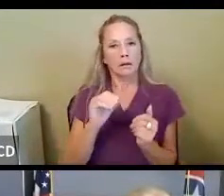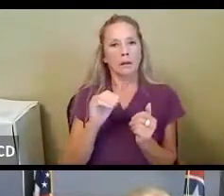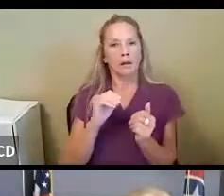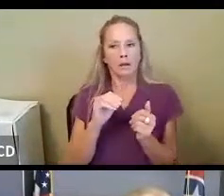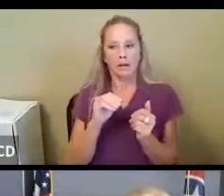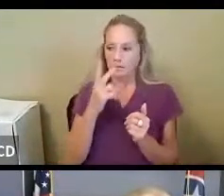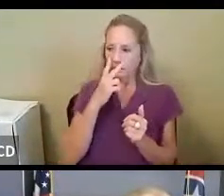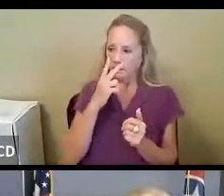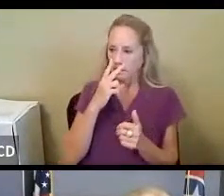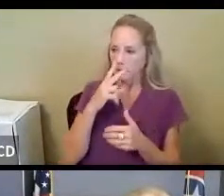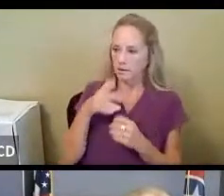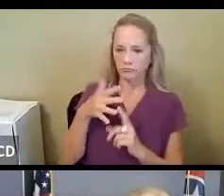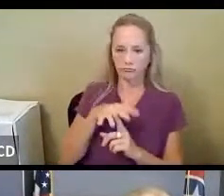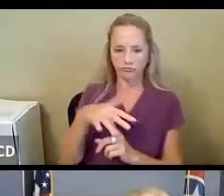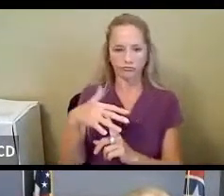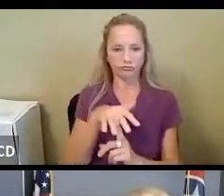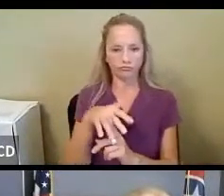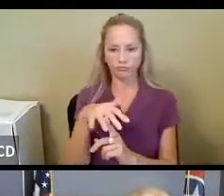of the community,